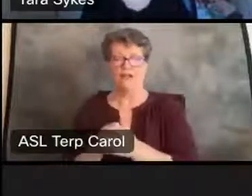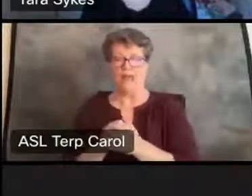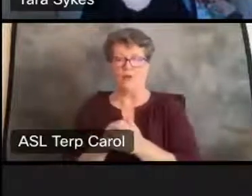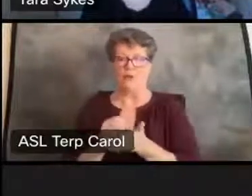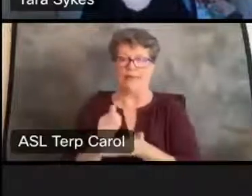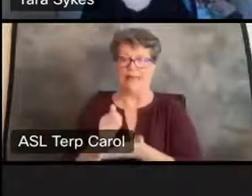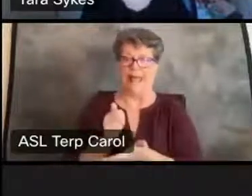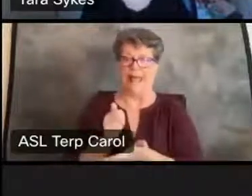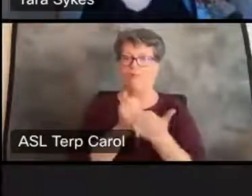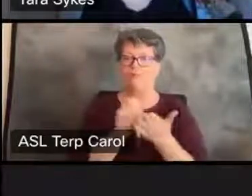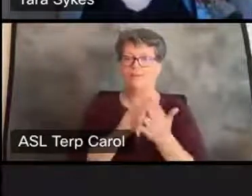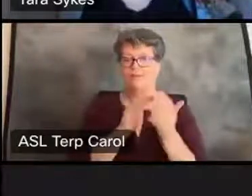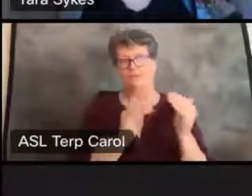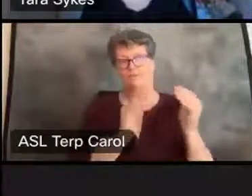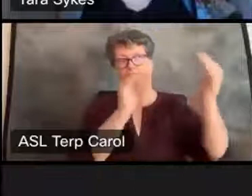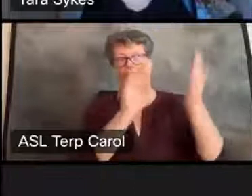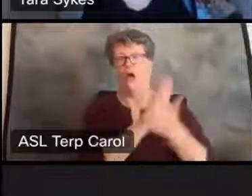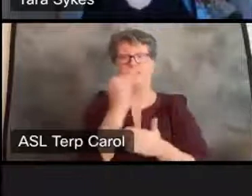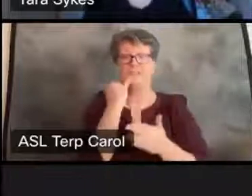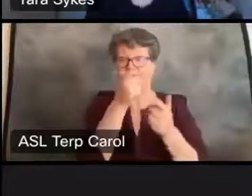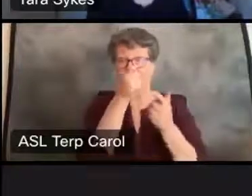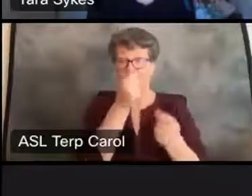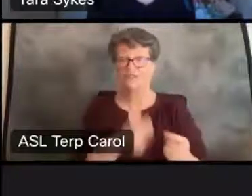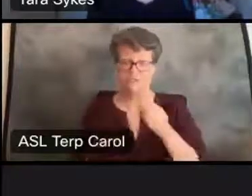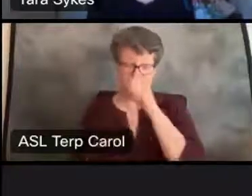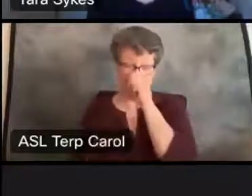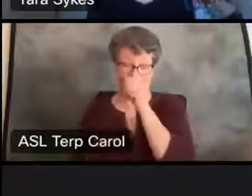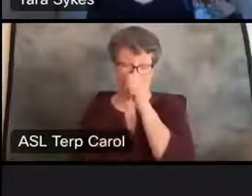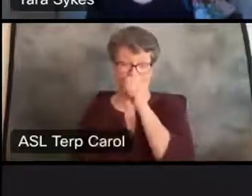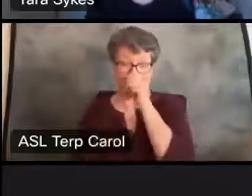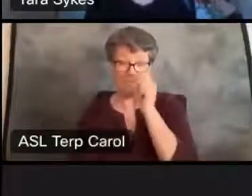what the next step is. There's that gap between